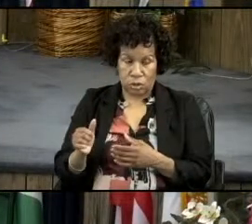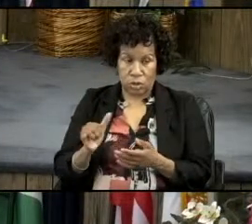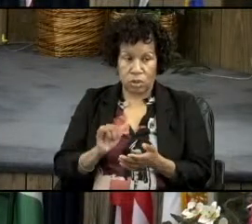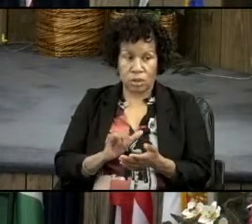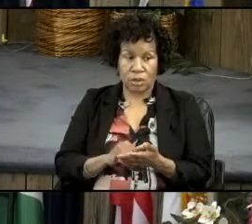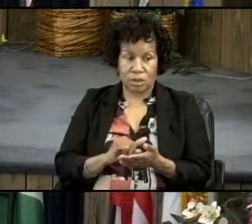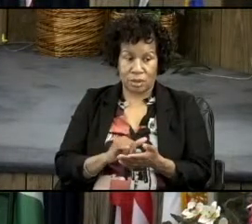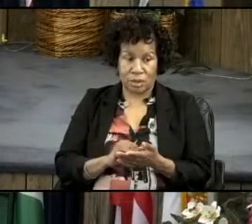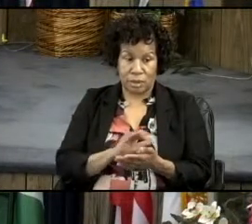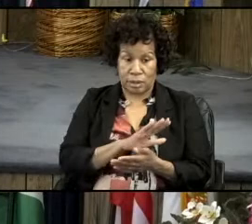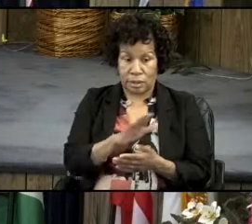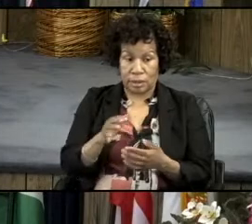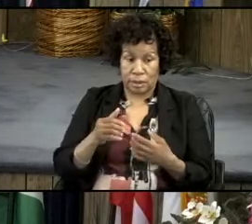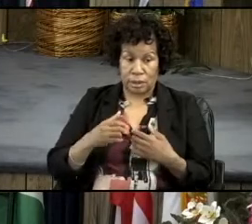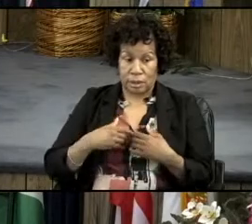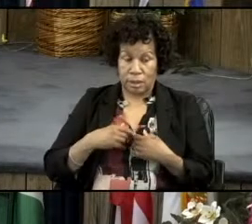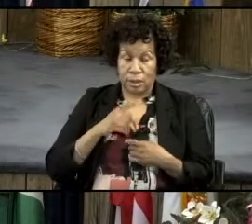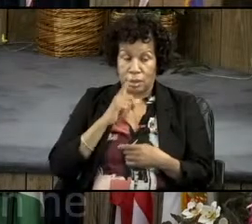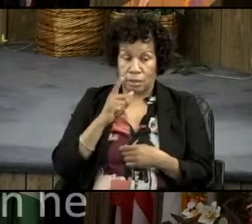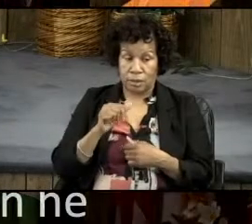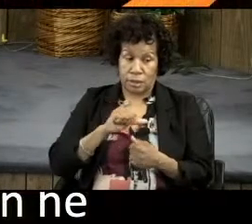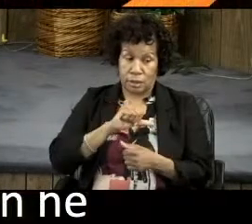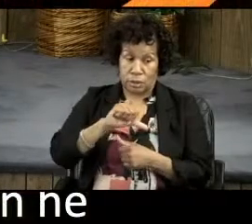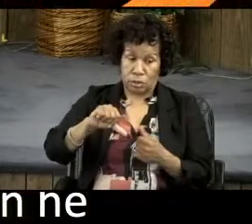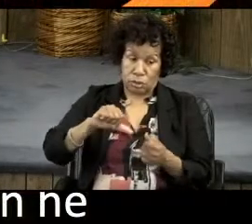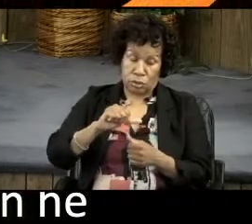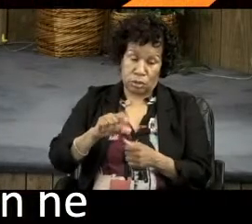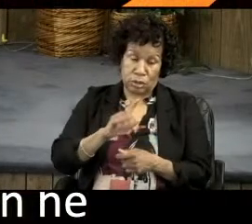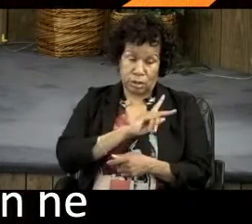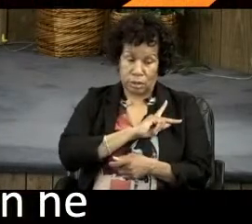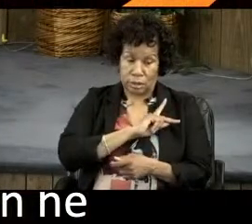he's been anointed king.